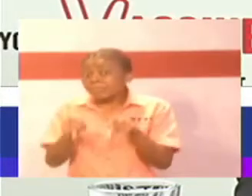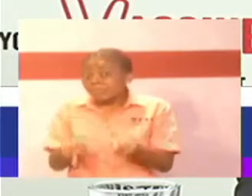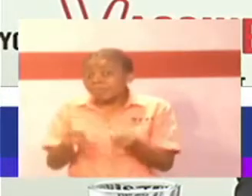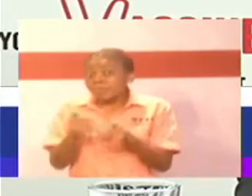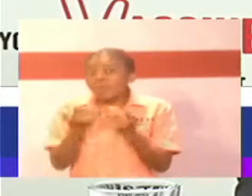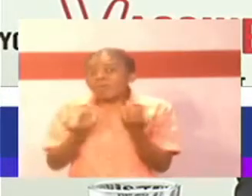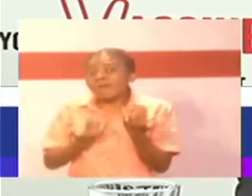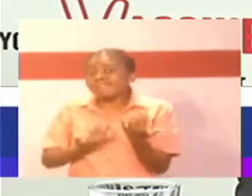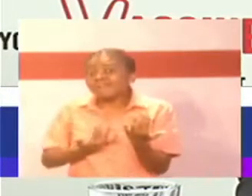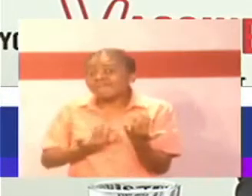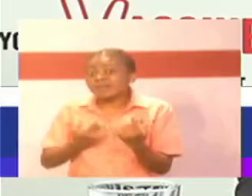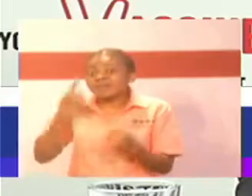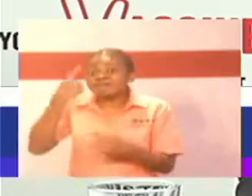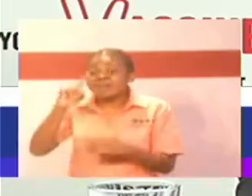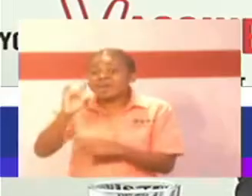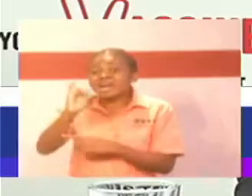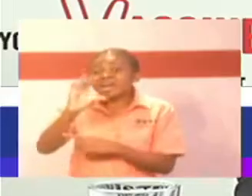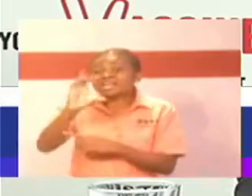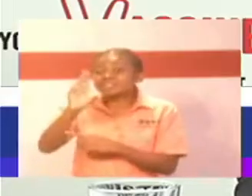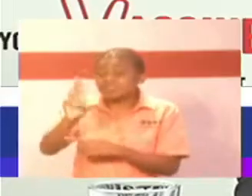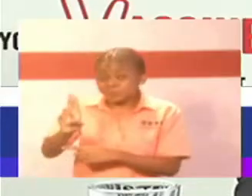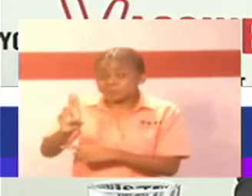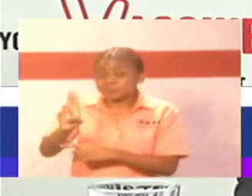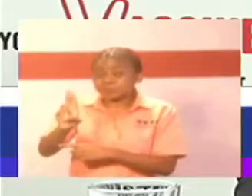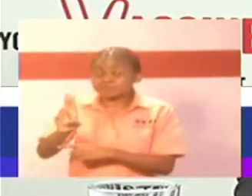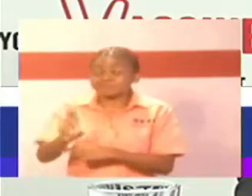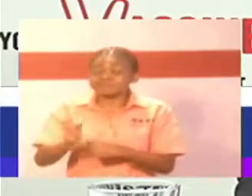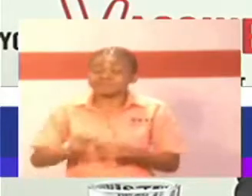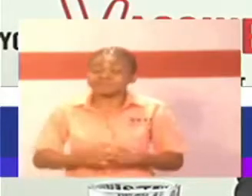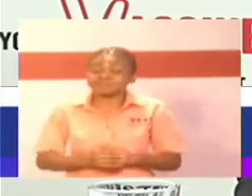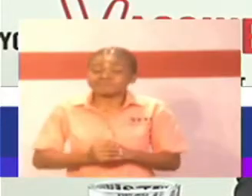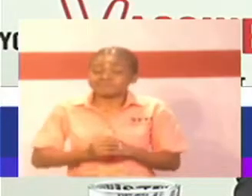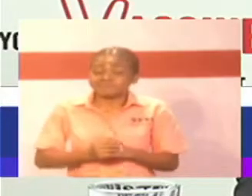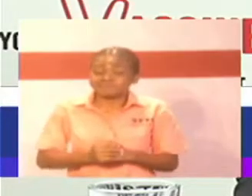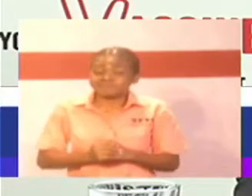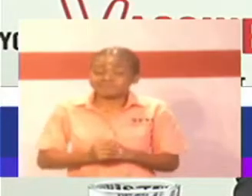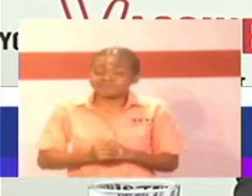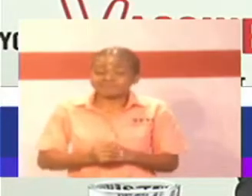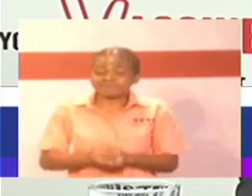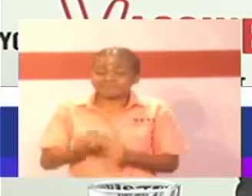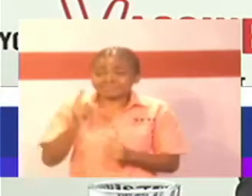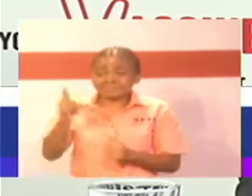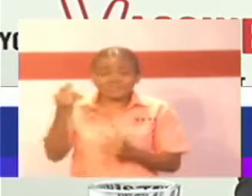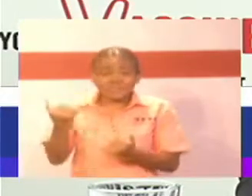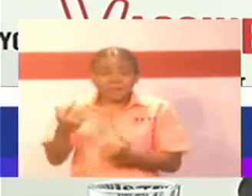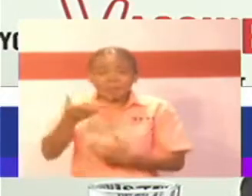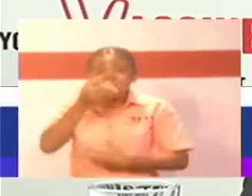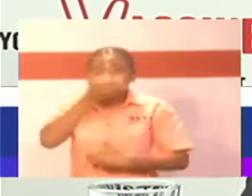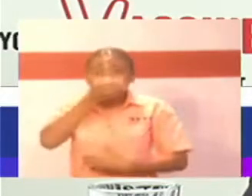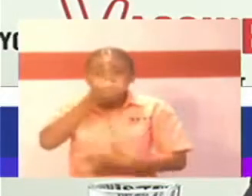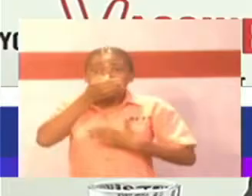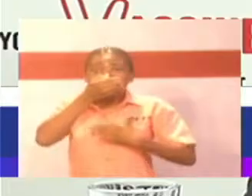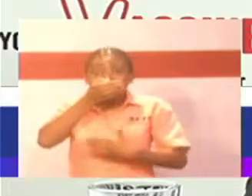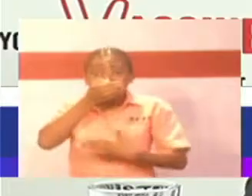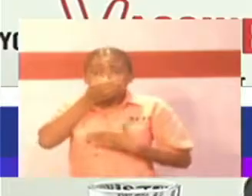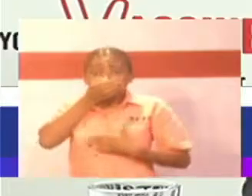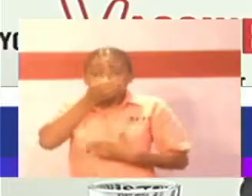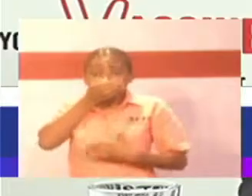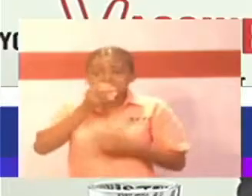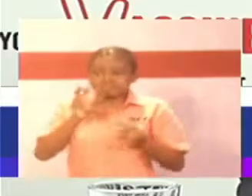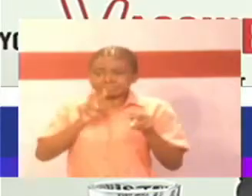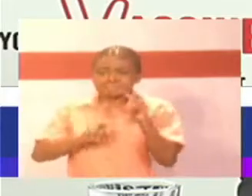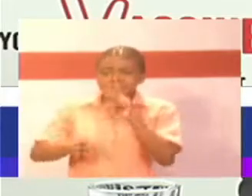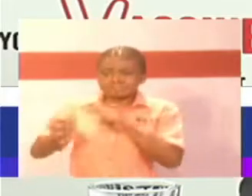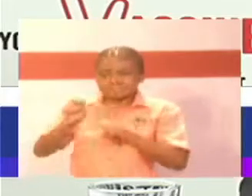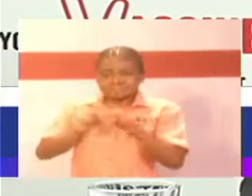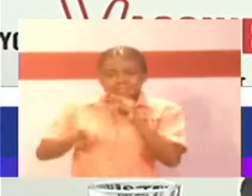awaiting intensive care unit care in the parallel healthcare system and are being ventilated and managed in the accident and emergency